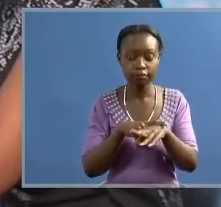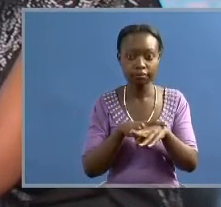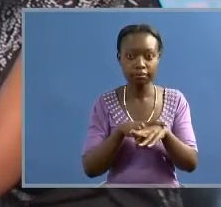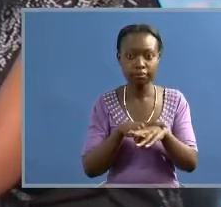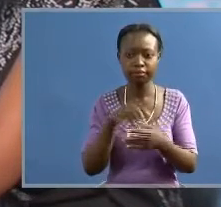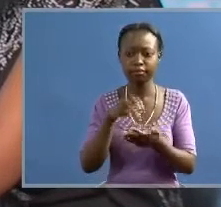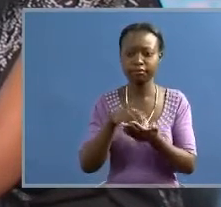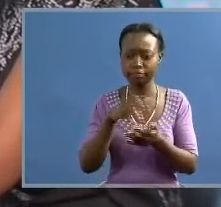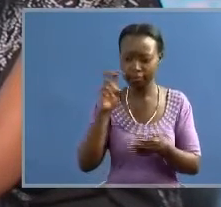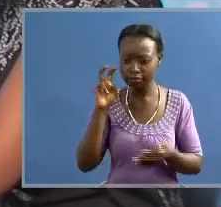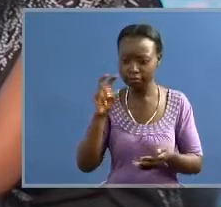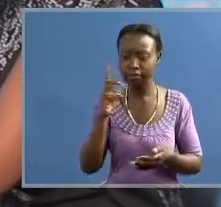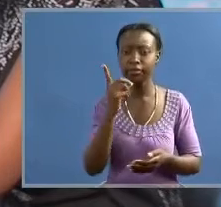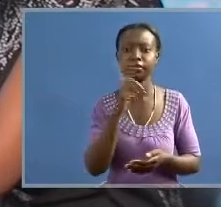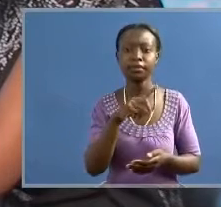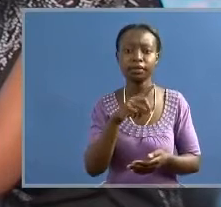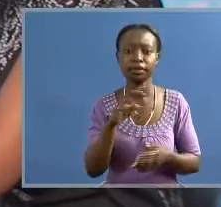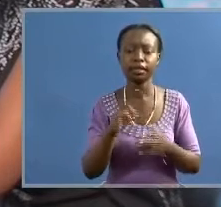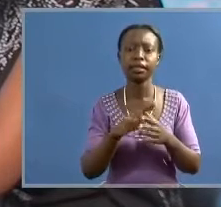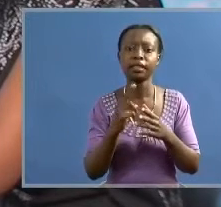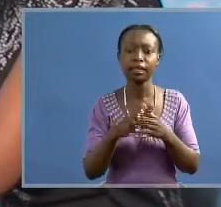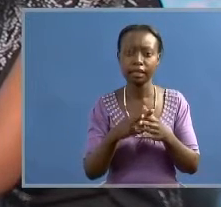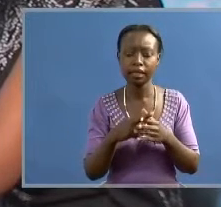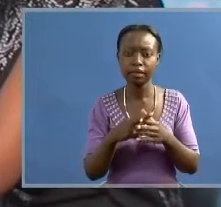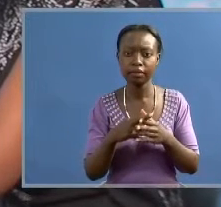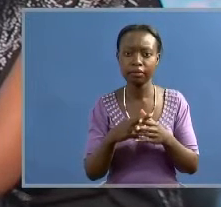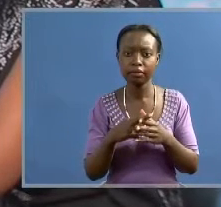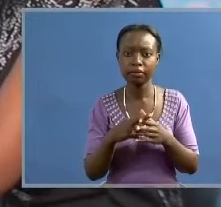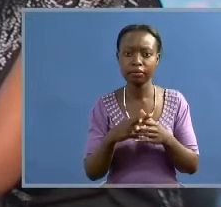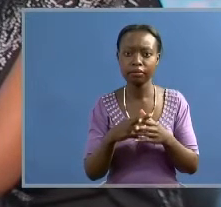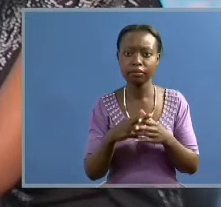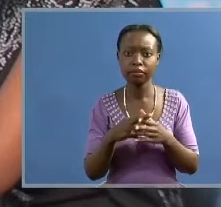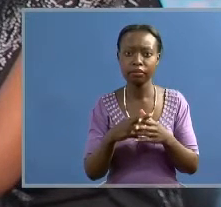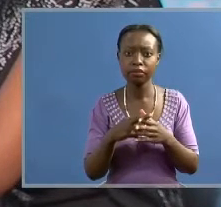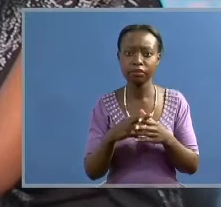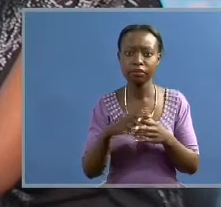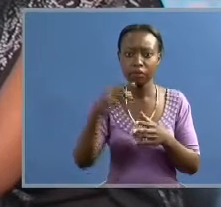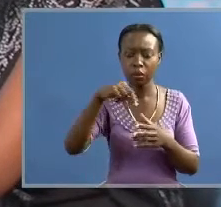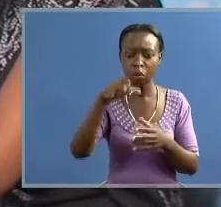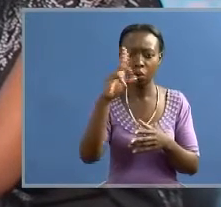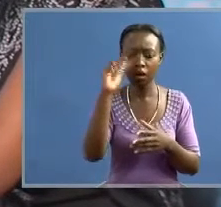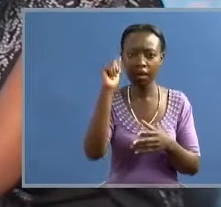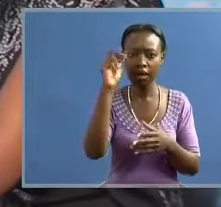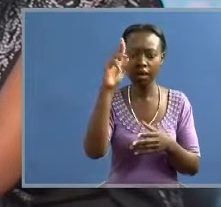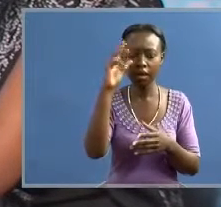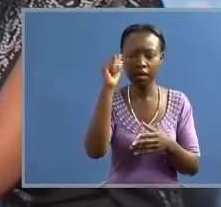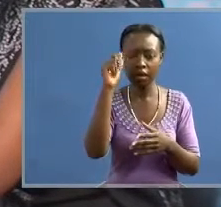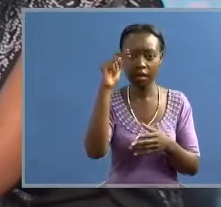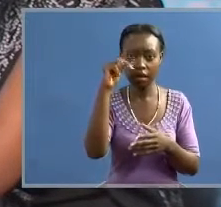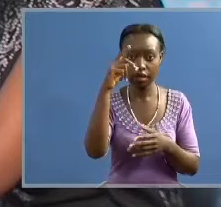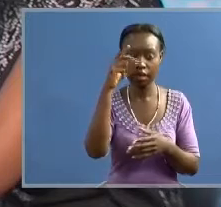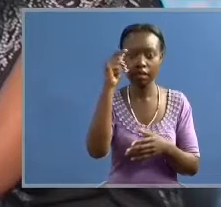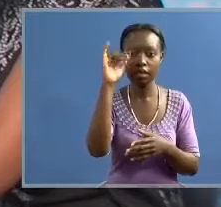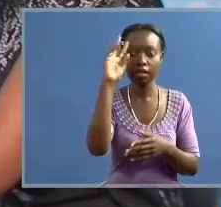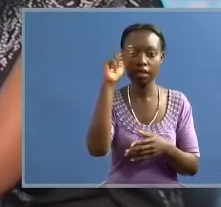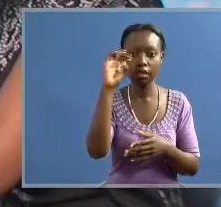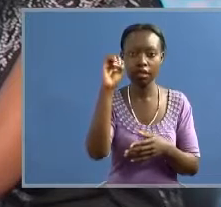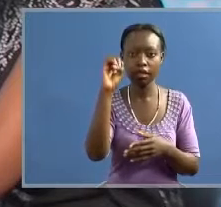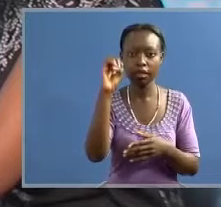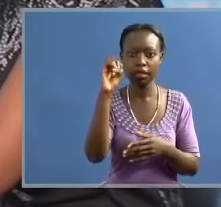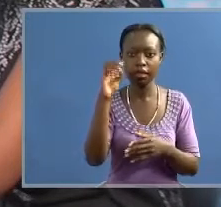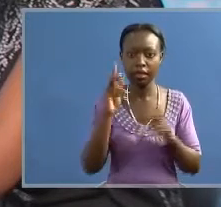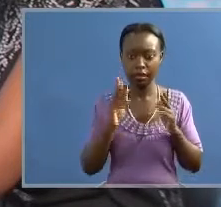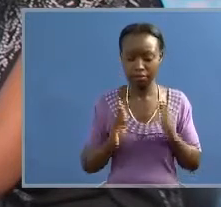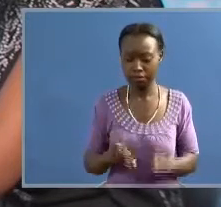been identified, then quarantine comes in very handy, that the person should be